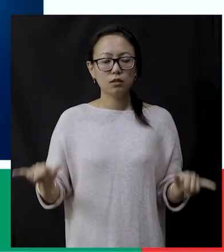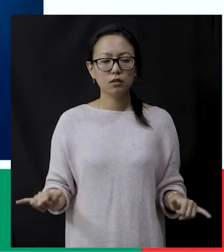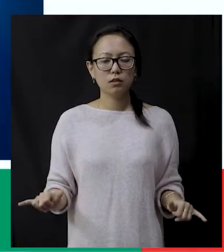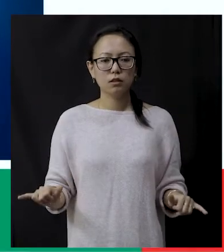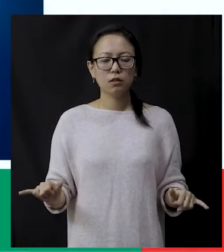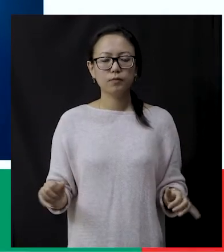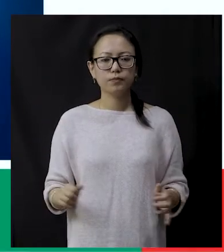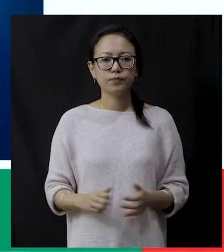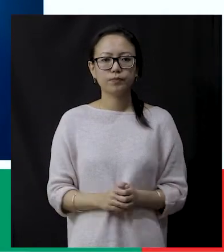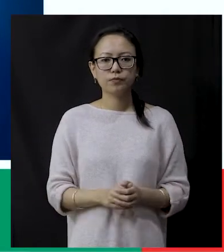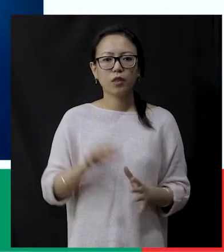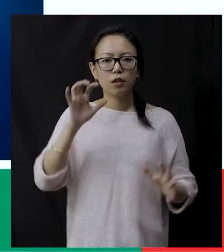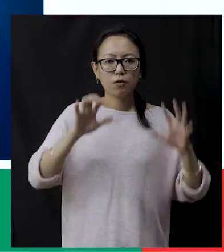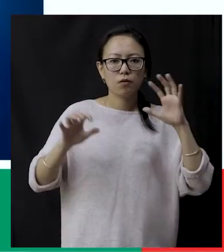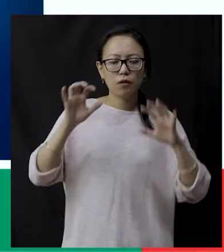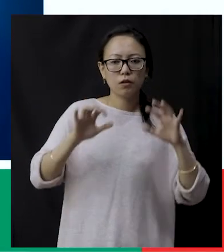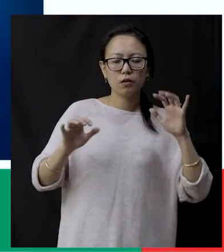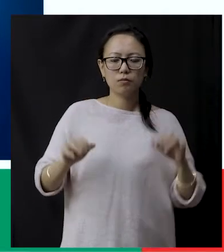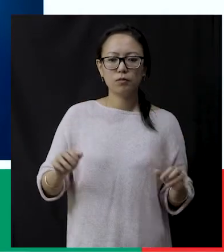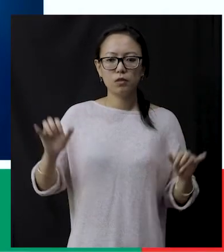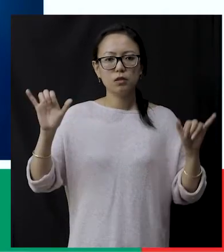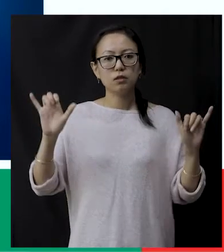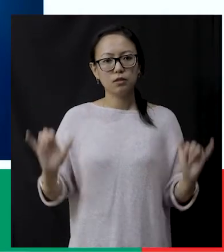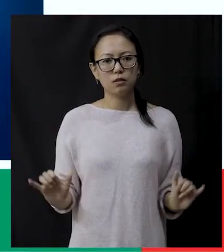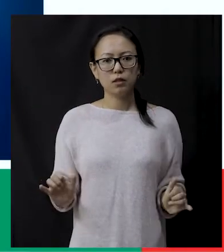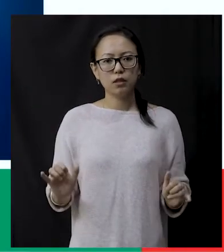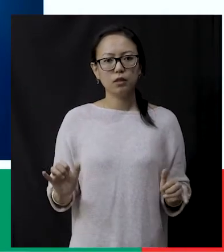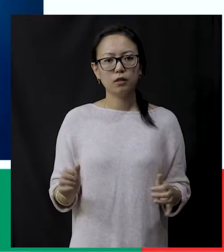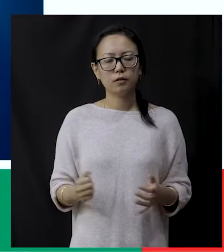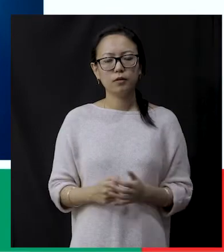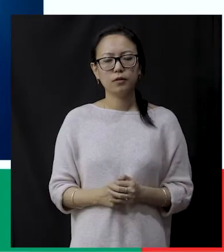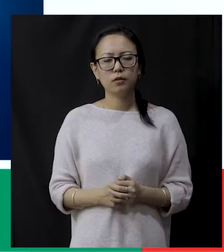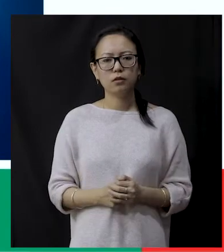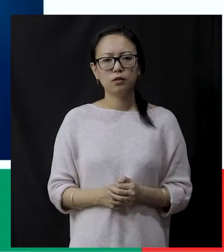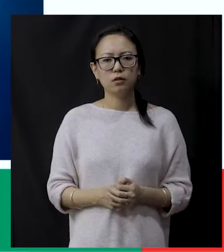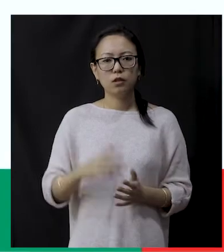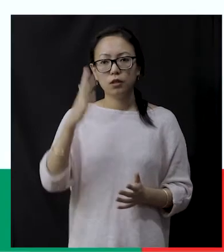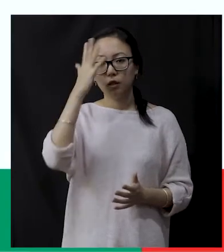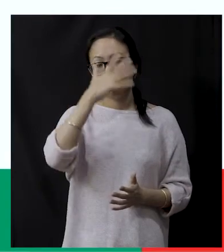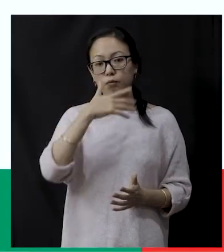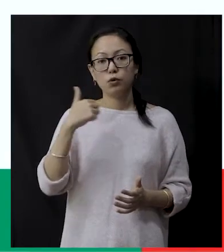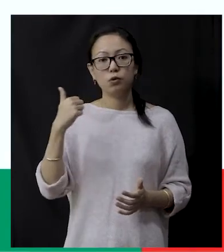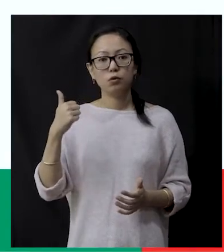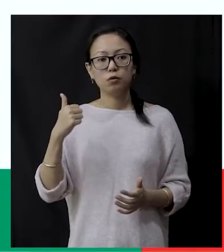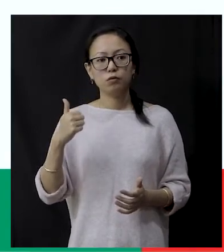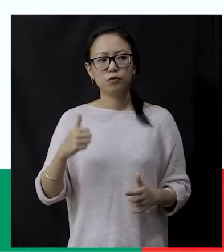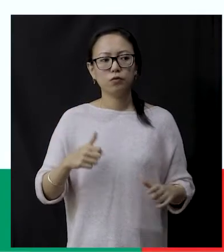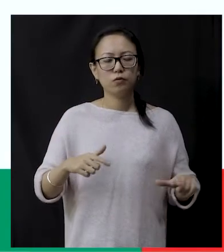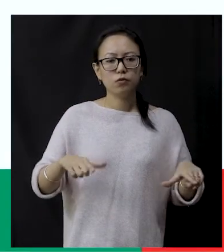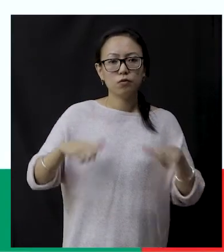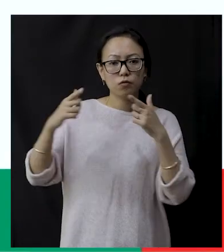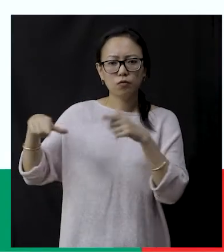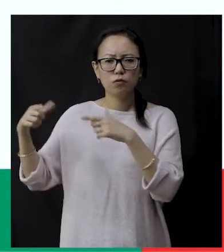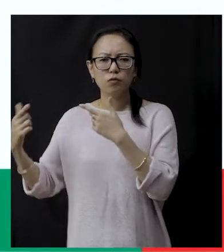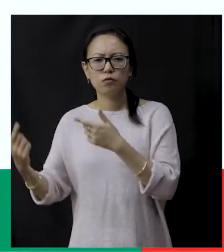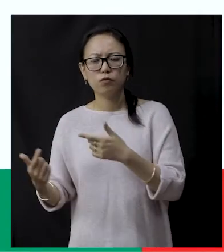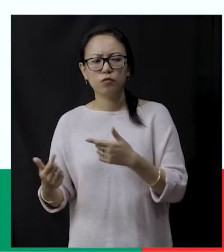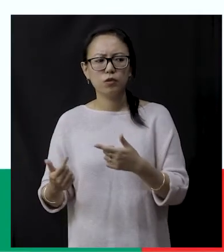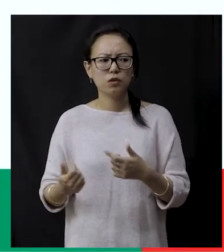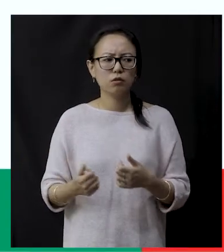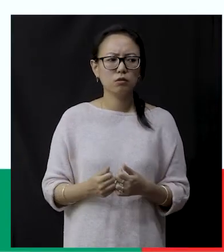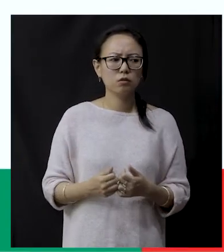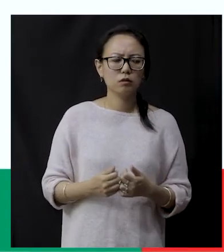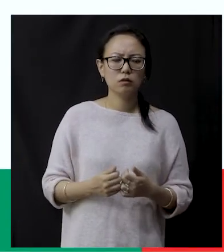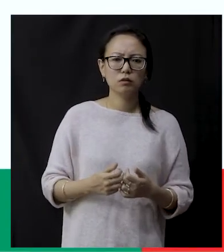being. You will see beautiful natural features. Okay, see, you'll see beautiful natural